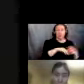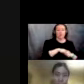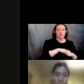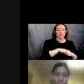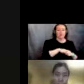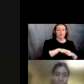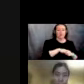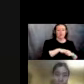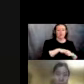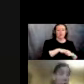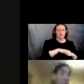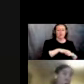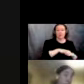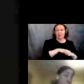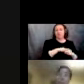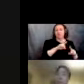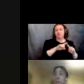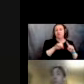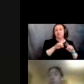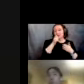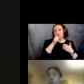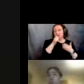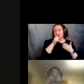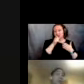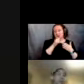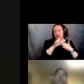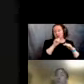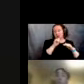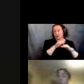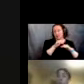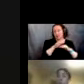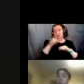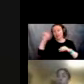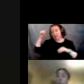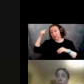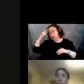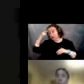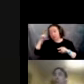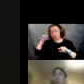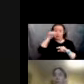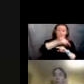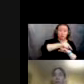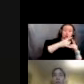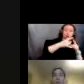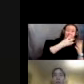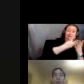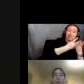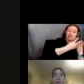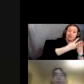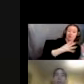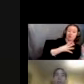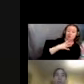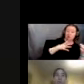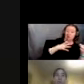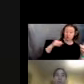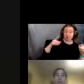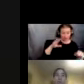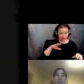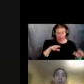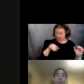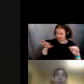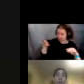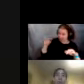of correspondence between government and camp officials saying, okay, can this person leave? Well, no, they might be non-Japanese